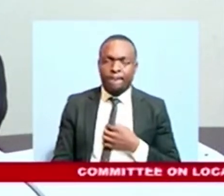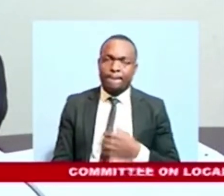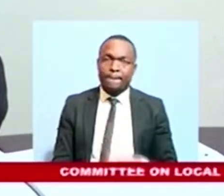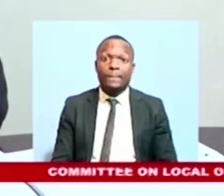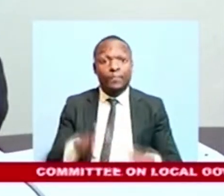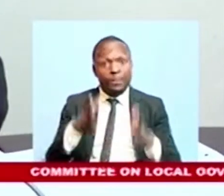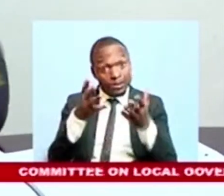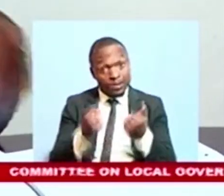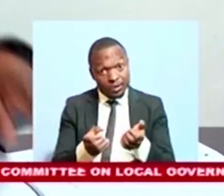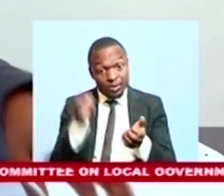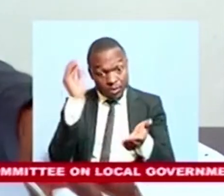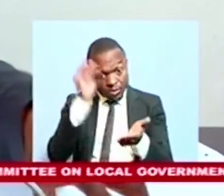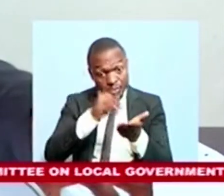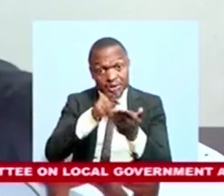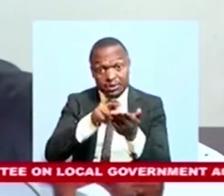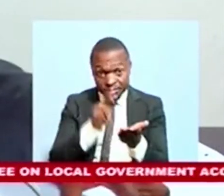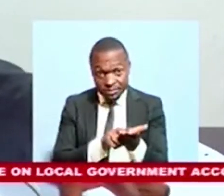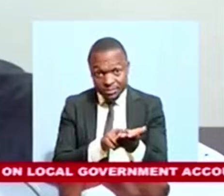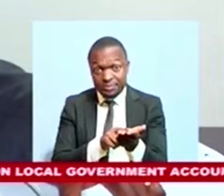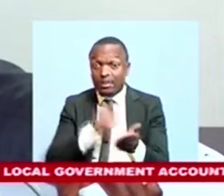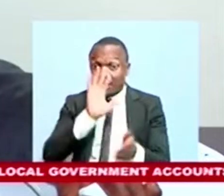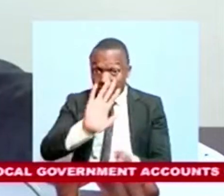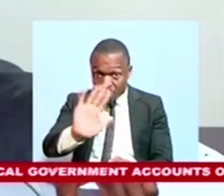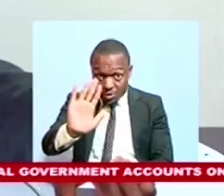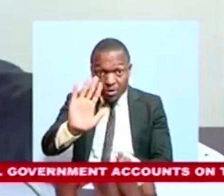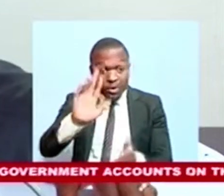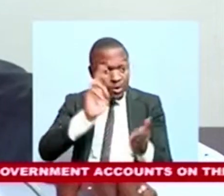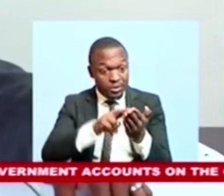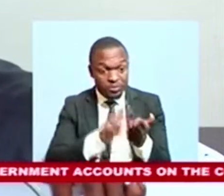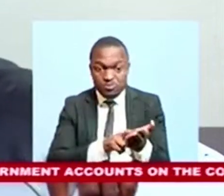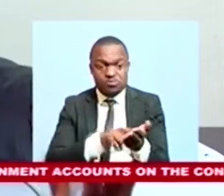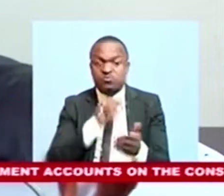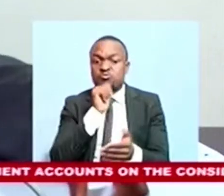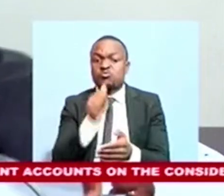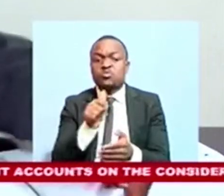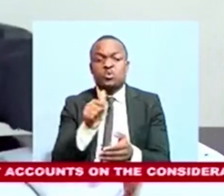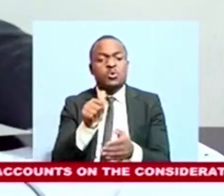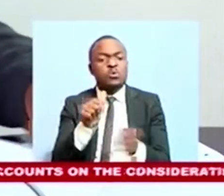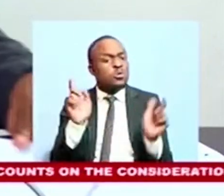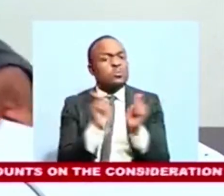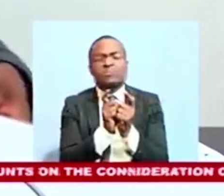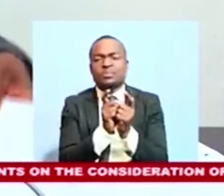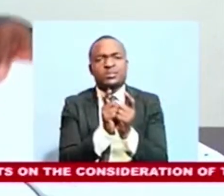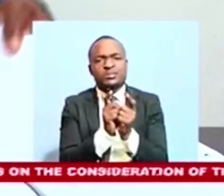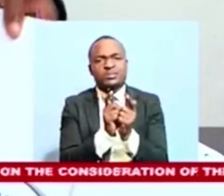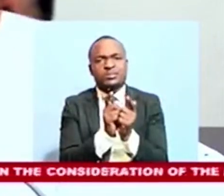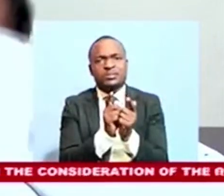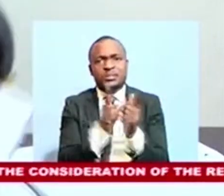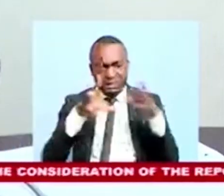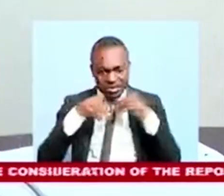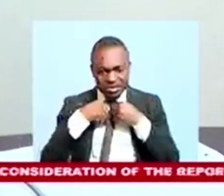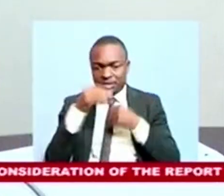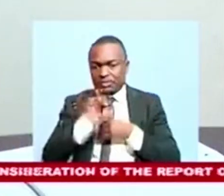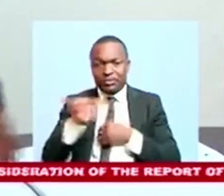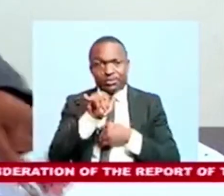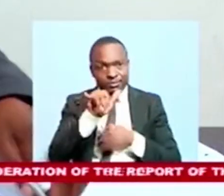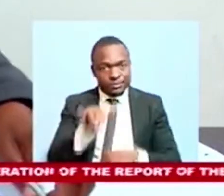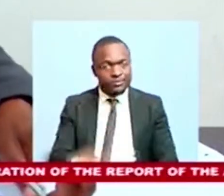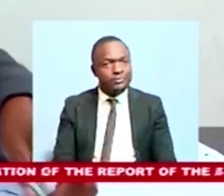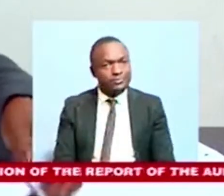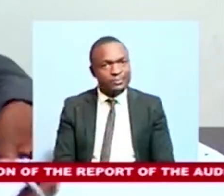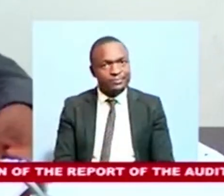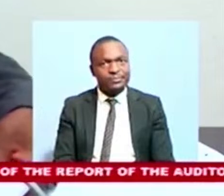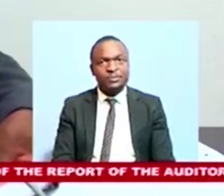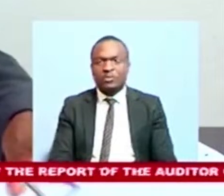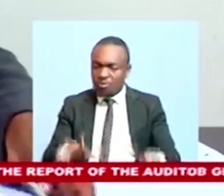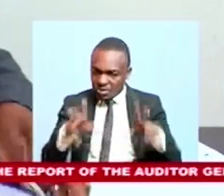We want to put it on record that your report does not meet the minimum acceptable standard for